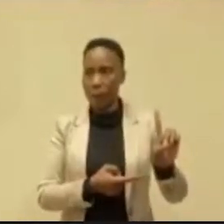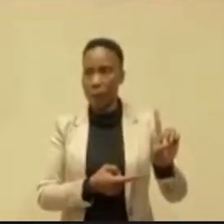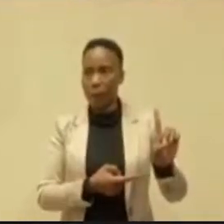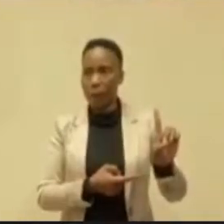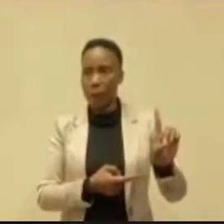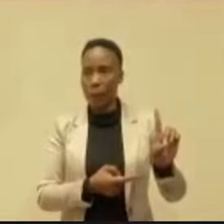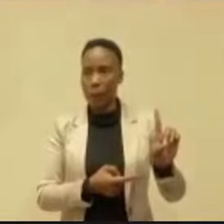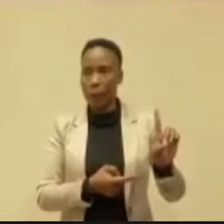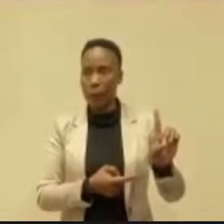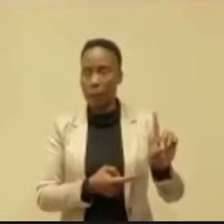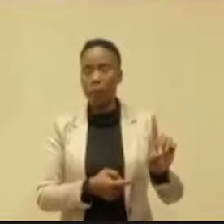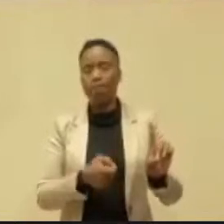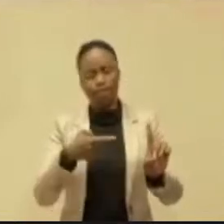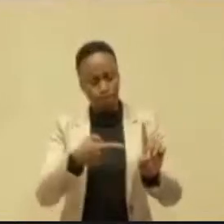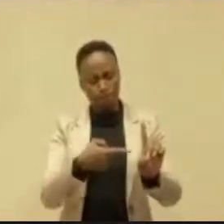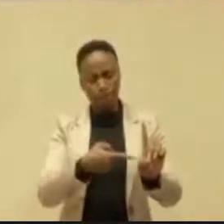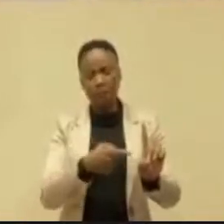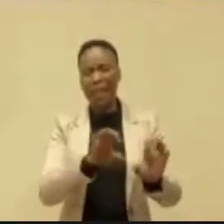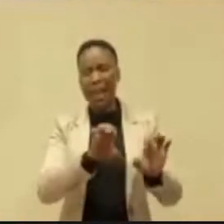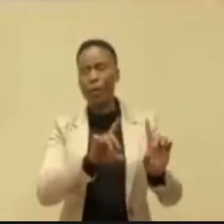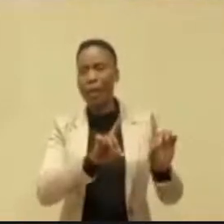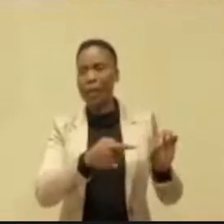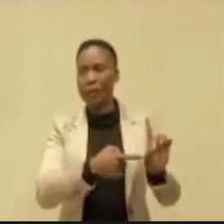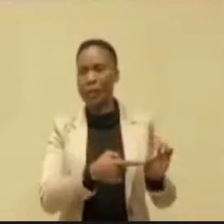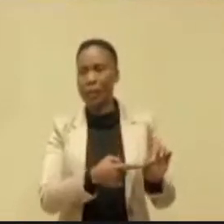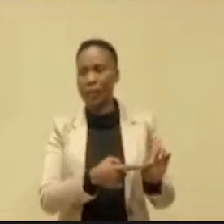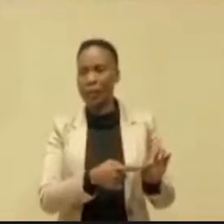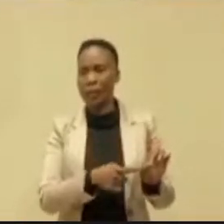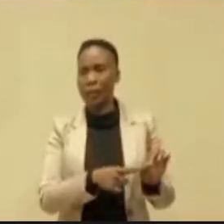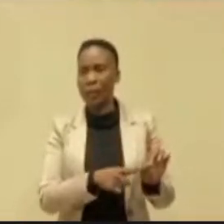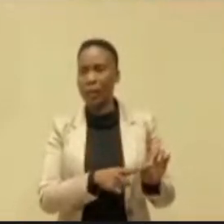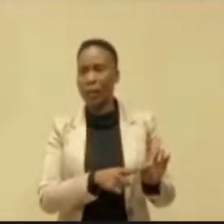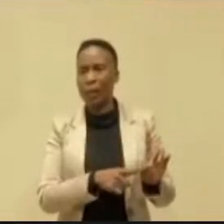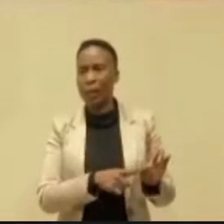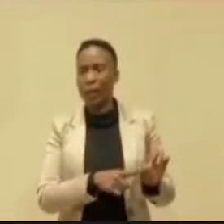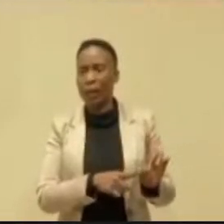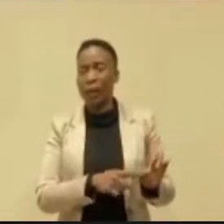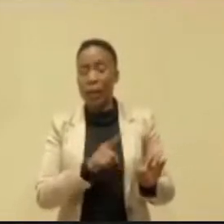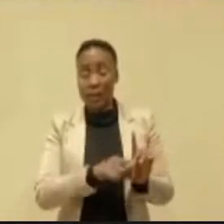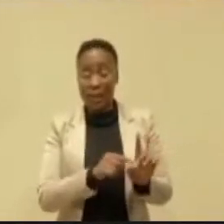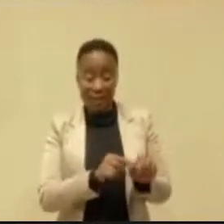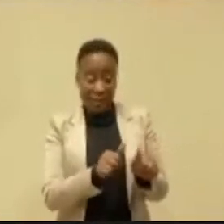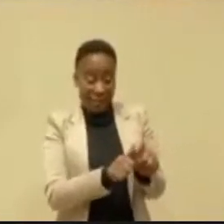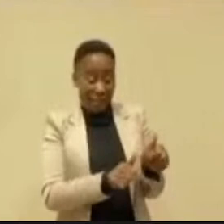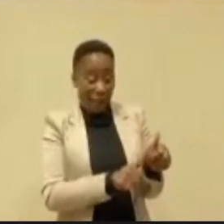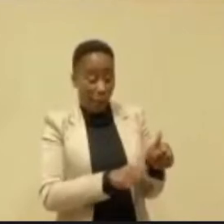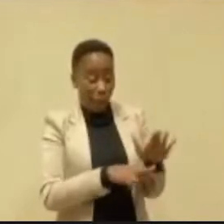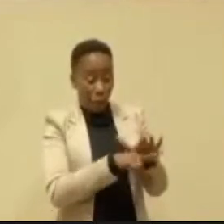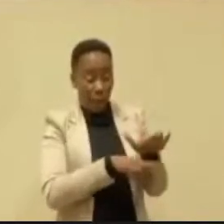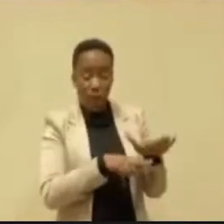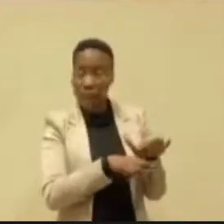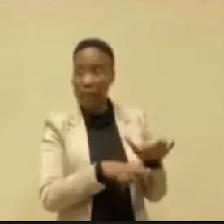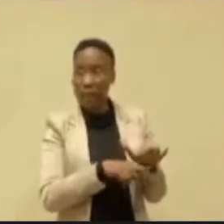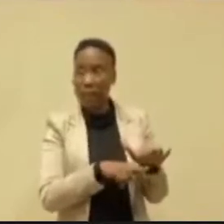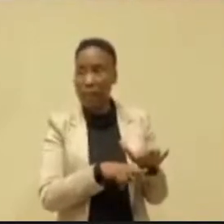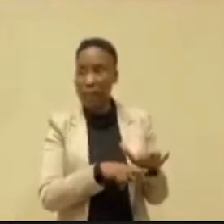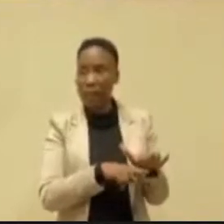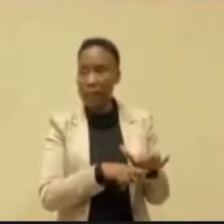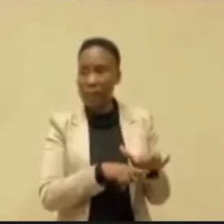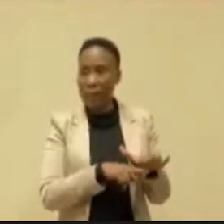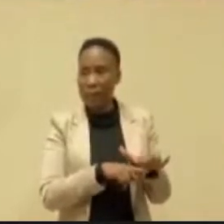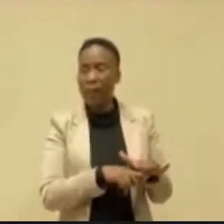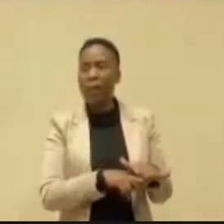to education ceiling delay in the separation to say uh we need a